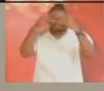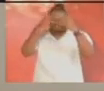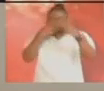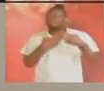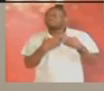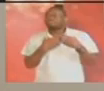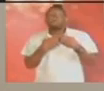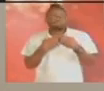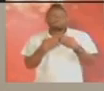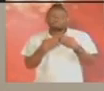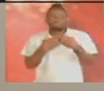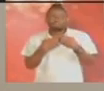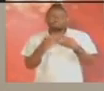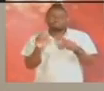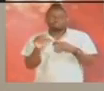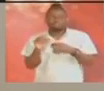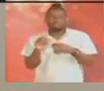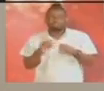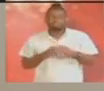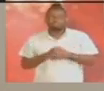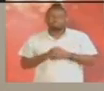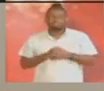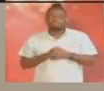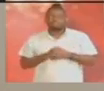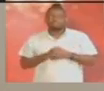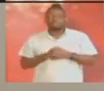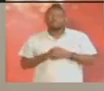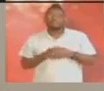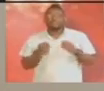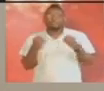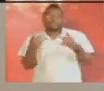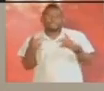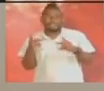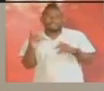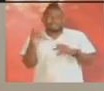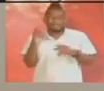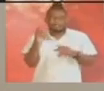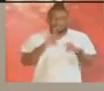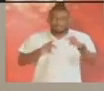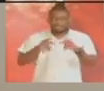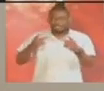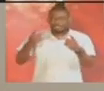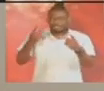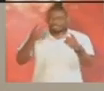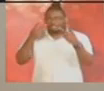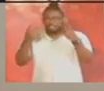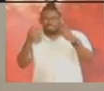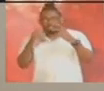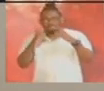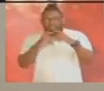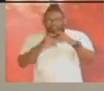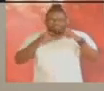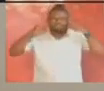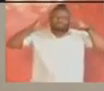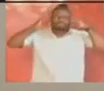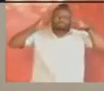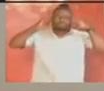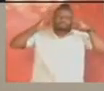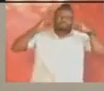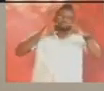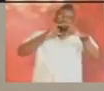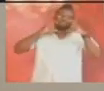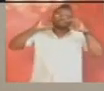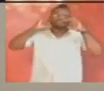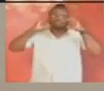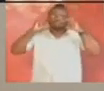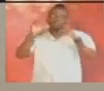of us see each other with the mask pegged on the ear, but under the chin.